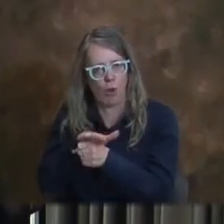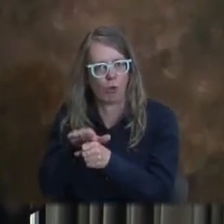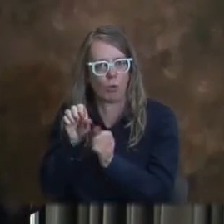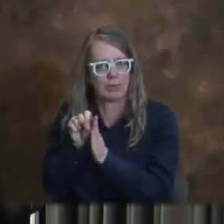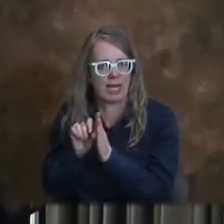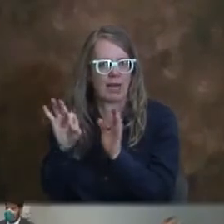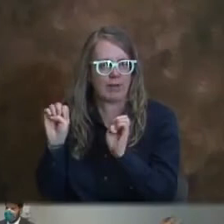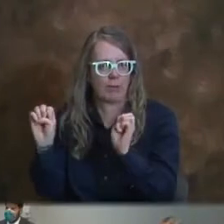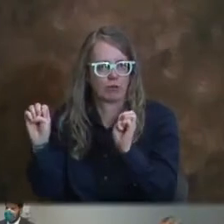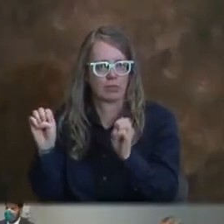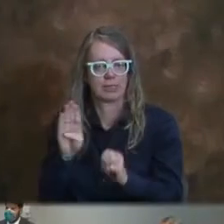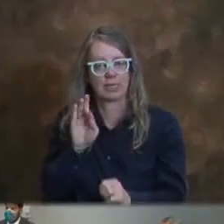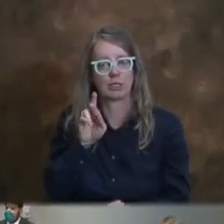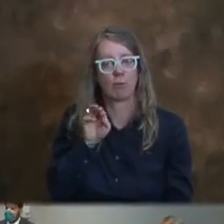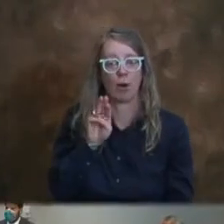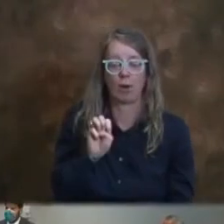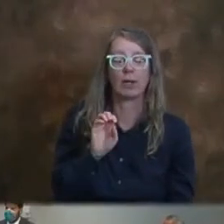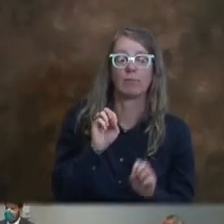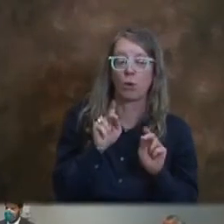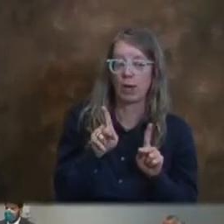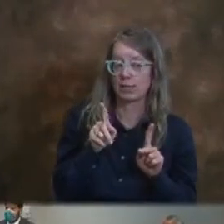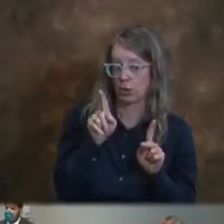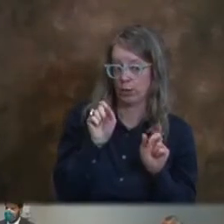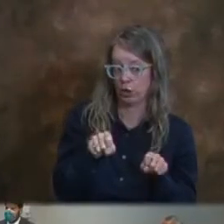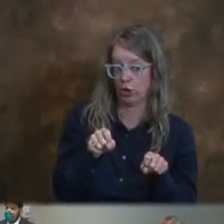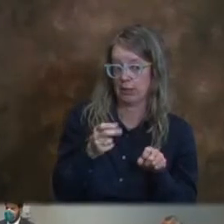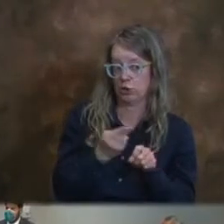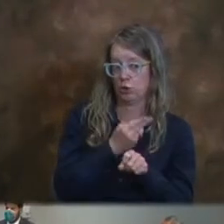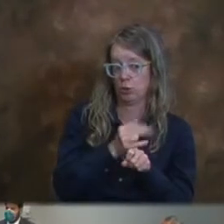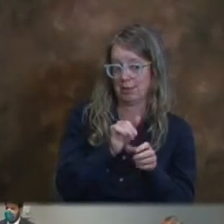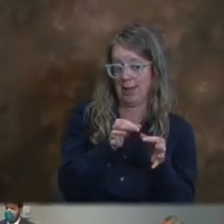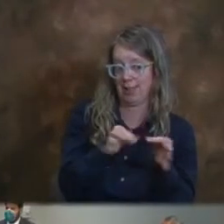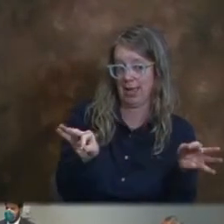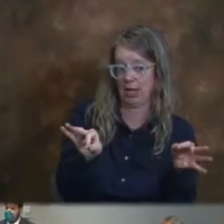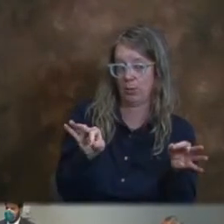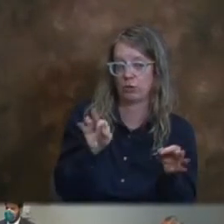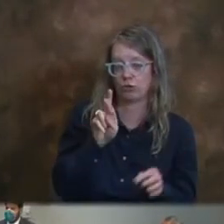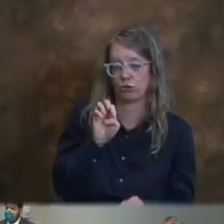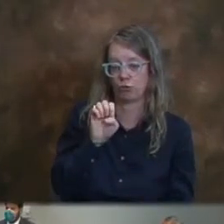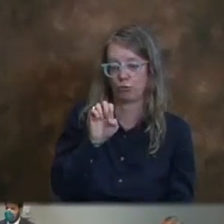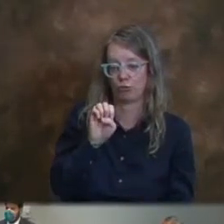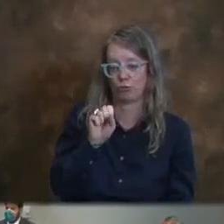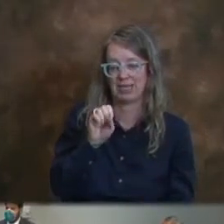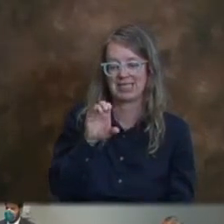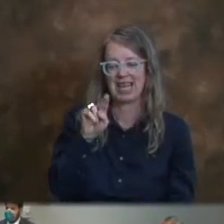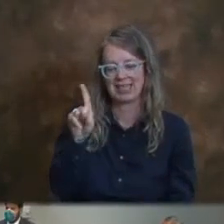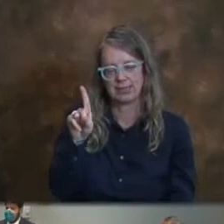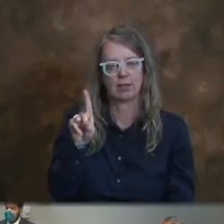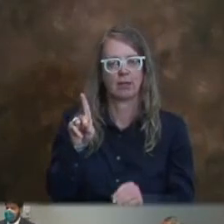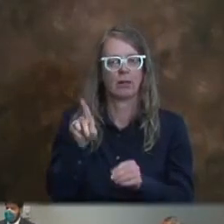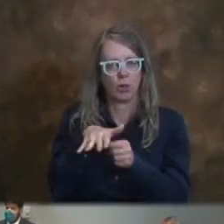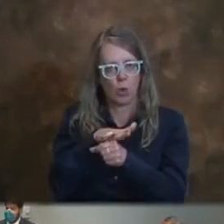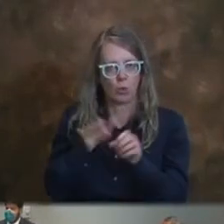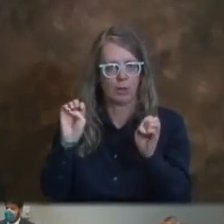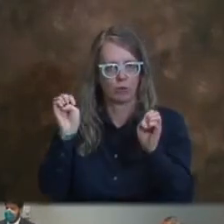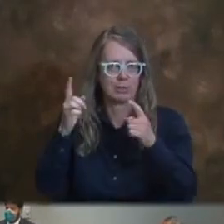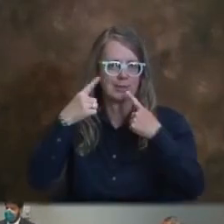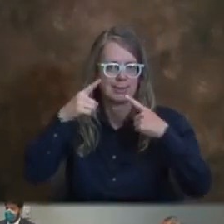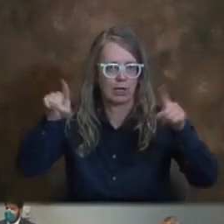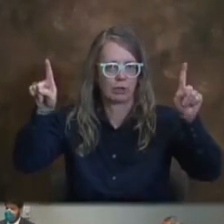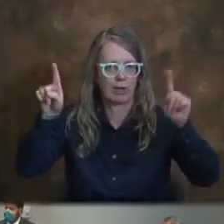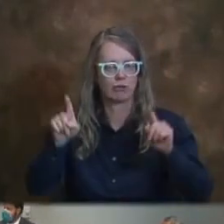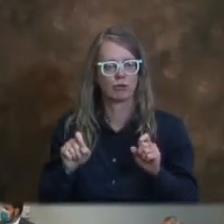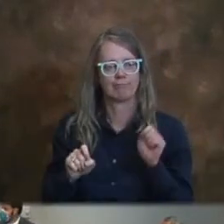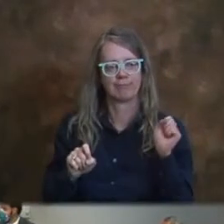so we could adopt that language that would rescind the local emergency declaration. Yes, sir. Okay. Is